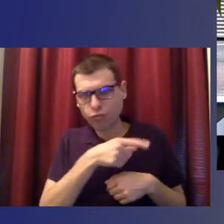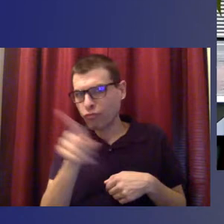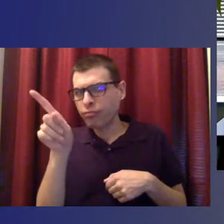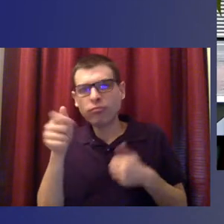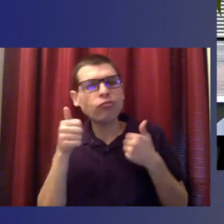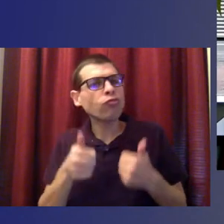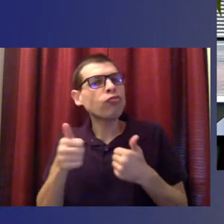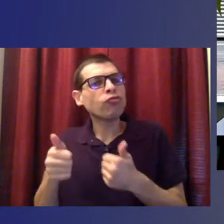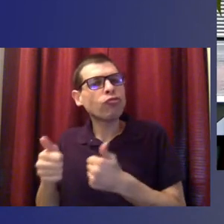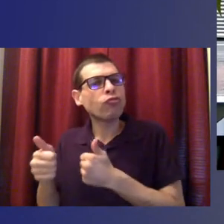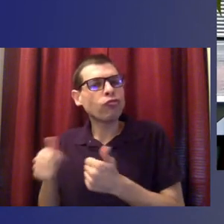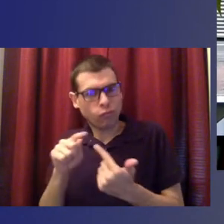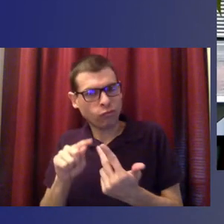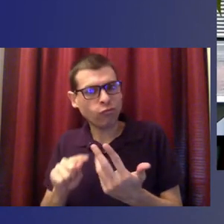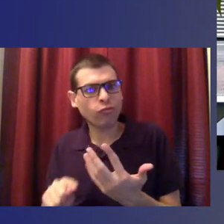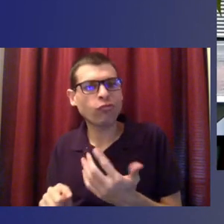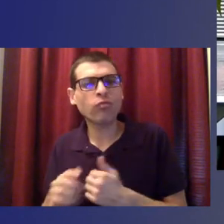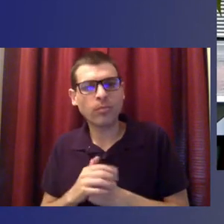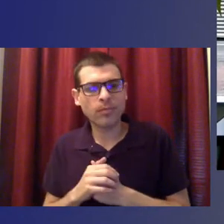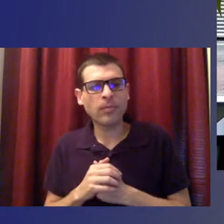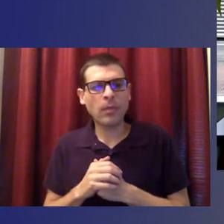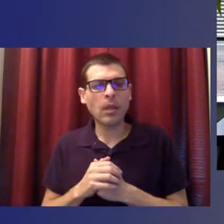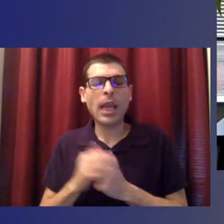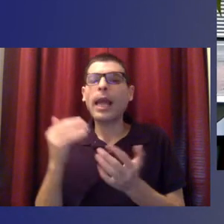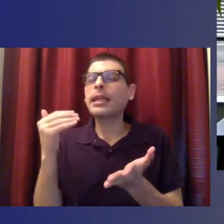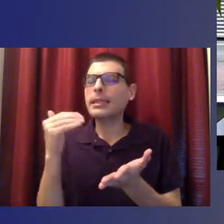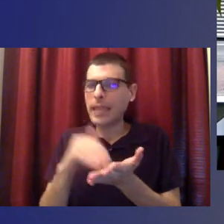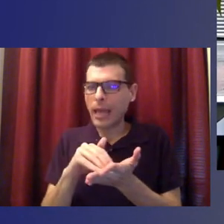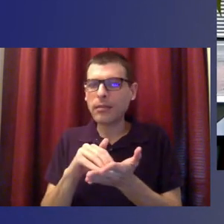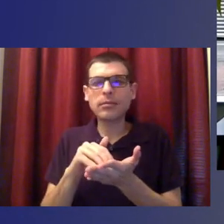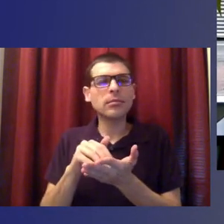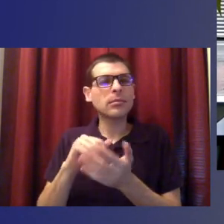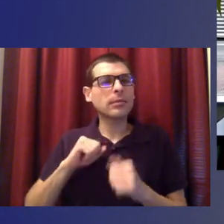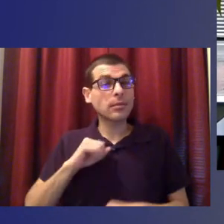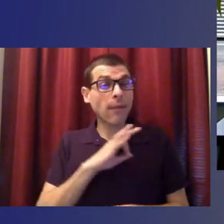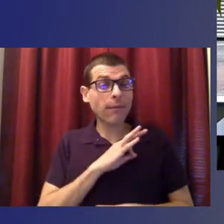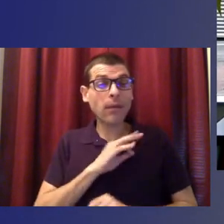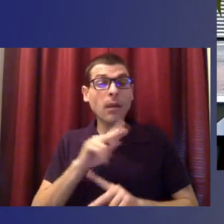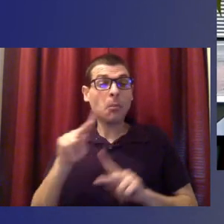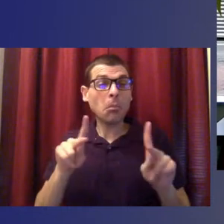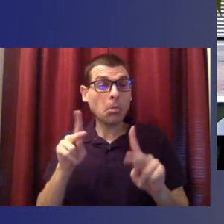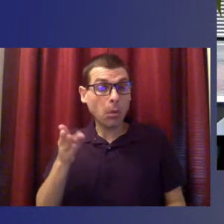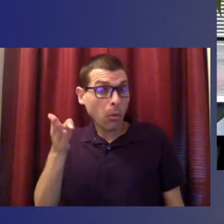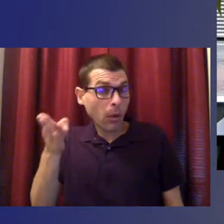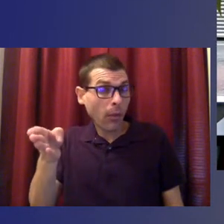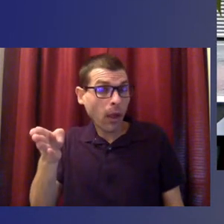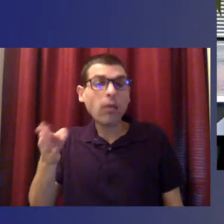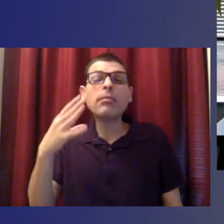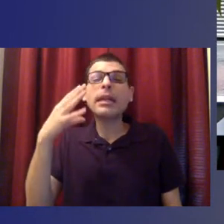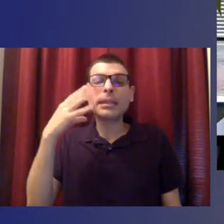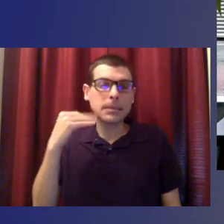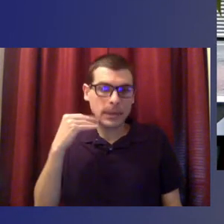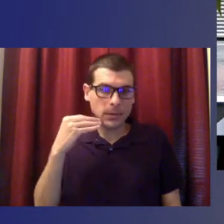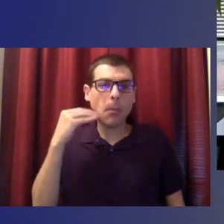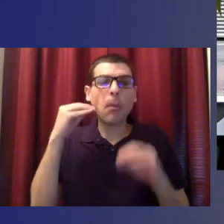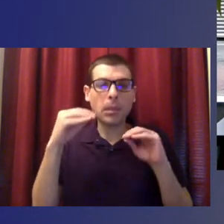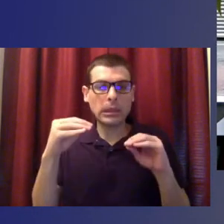and again is surrounded with people who know and understand what they're going through. And that means that